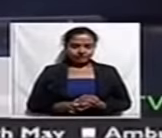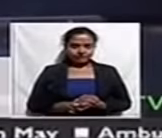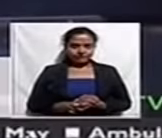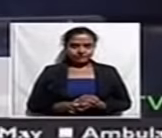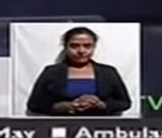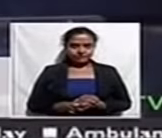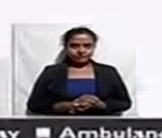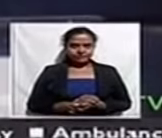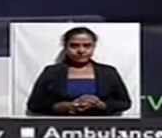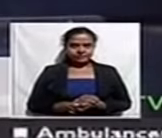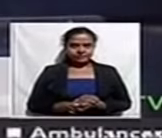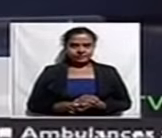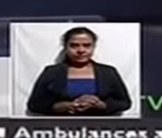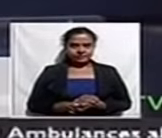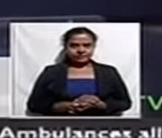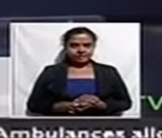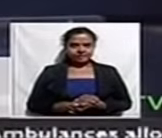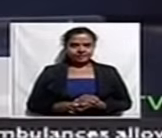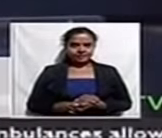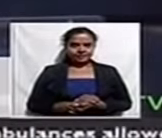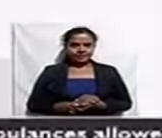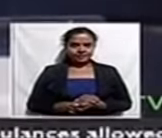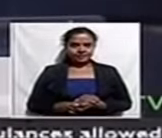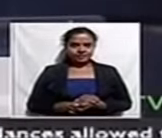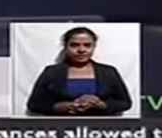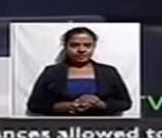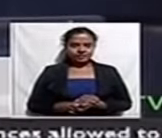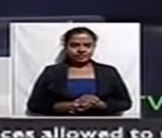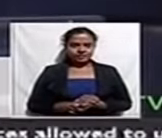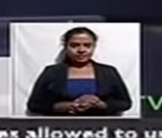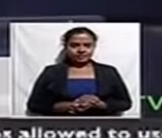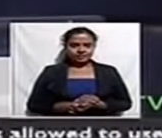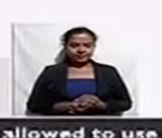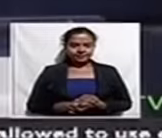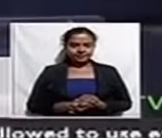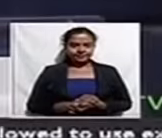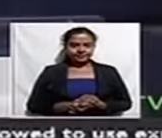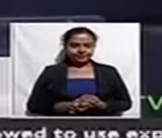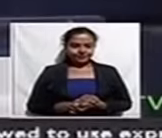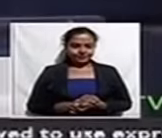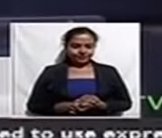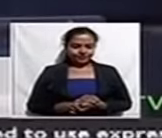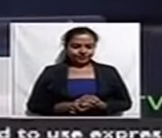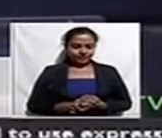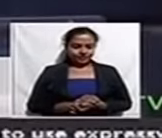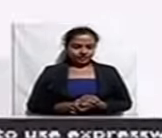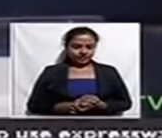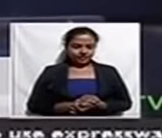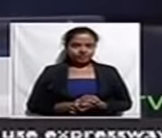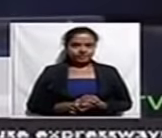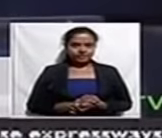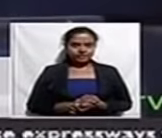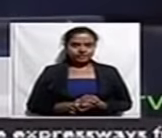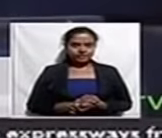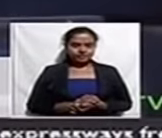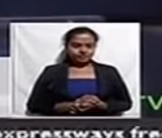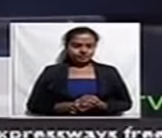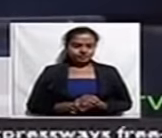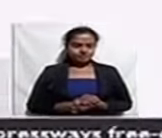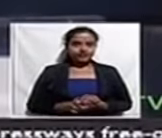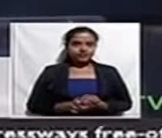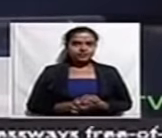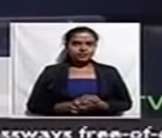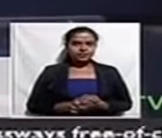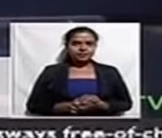Pushpa Rajapaksa Foundation. So now who are the parties of this deal? What is this company that is involved in the Port City project that spans